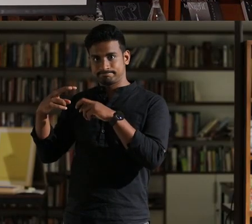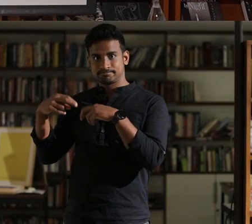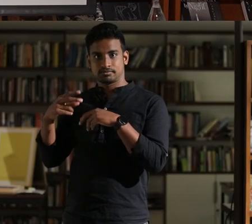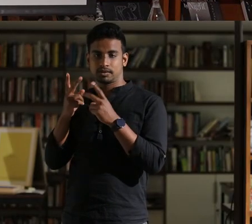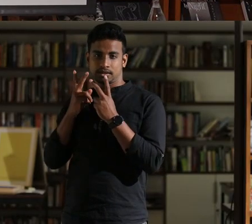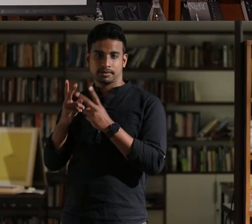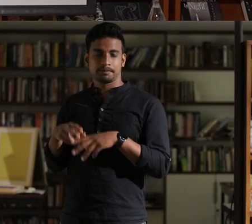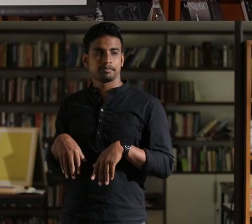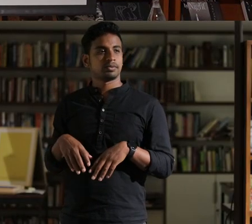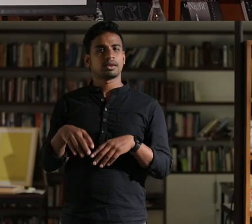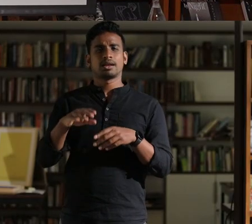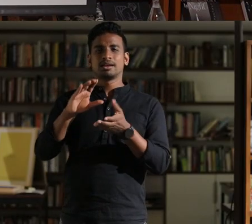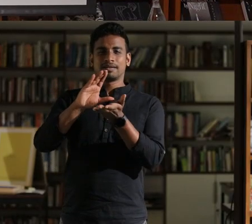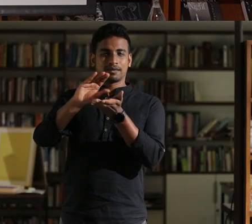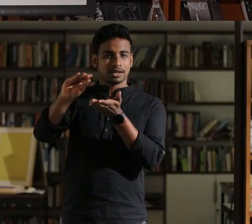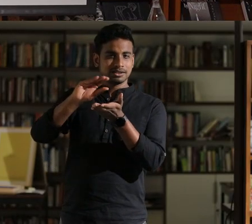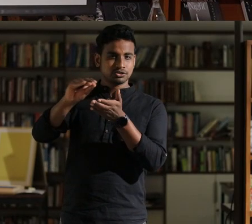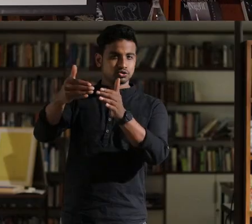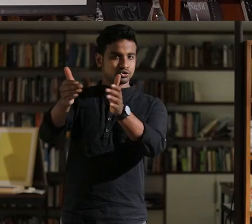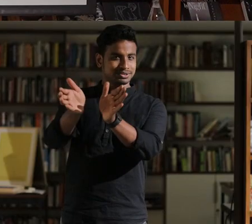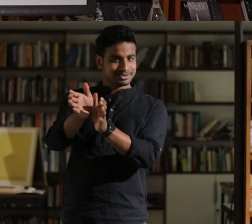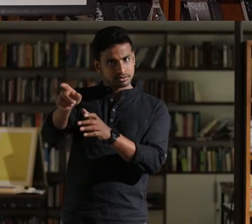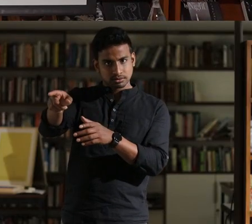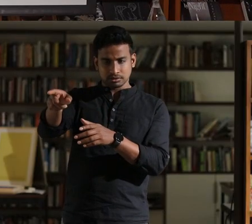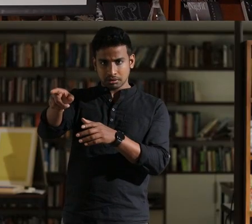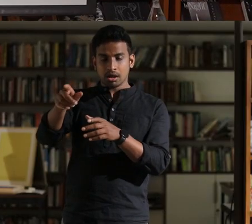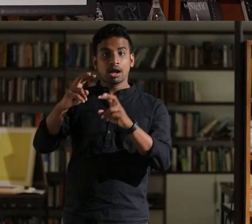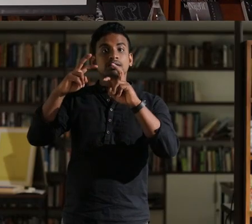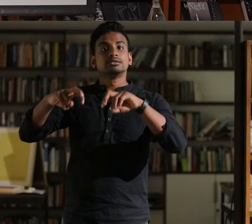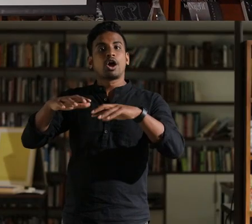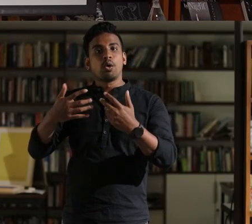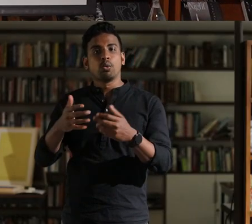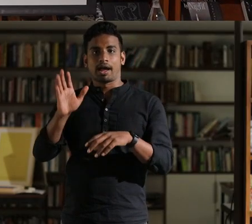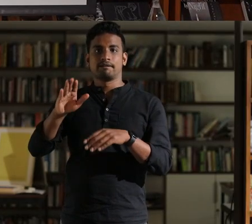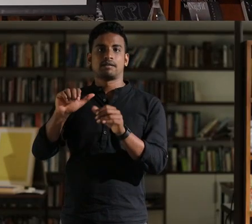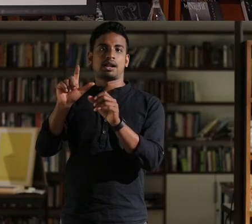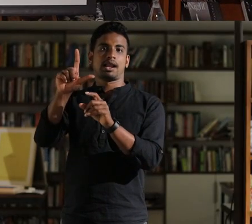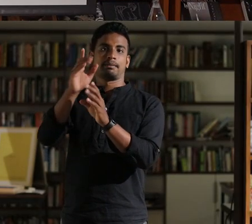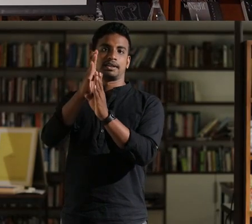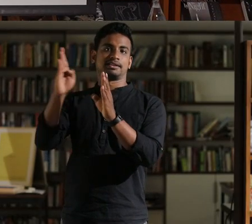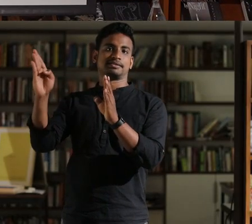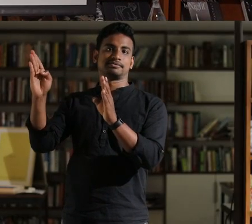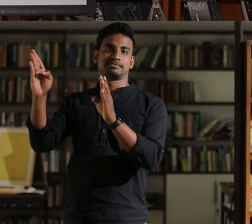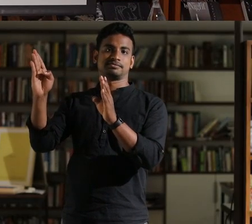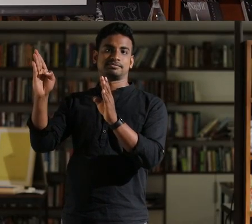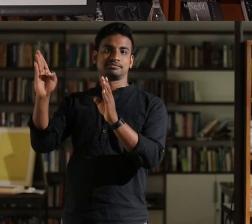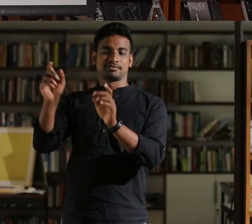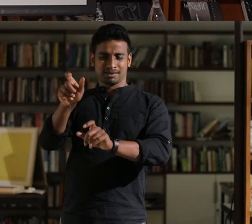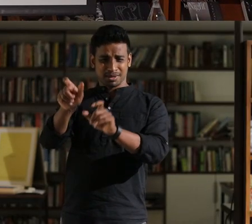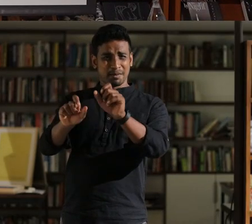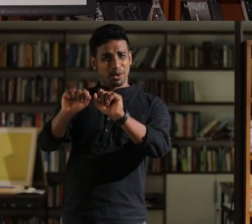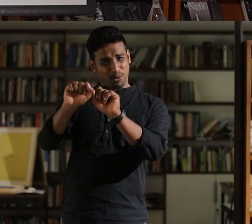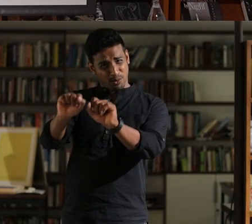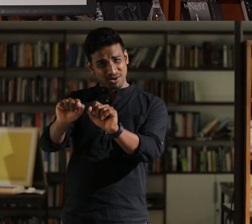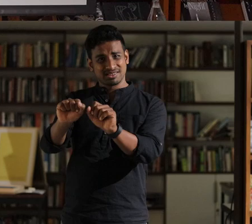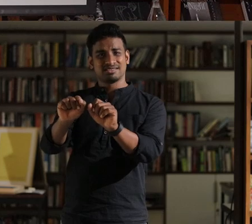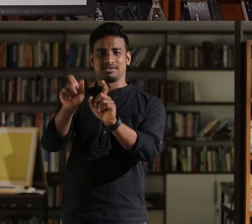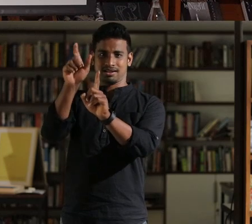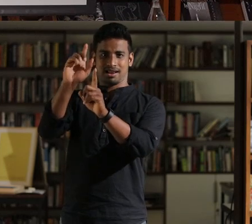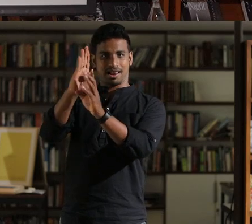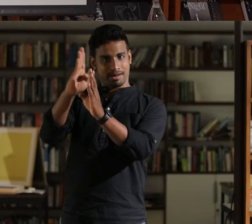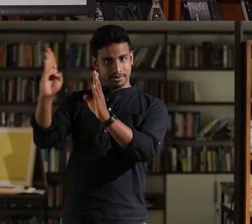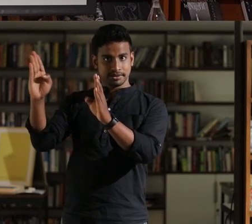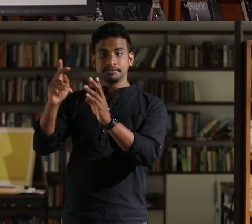towns, look at libraries that people have, personal libraries. And Imphal is not just a small town,